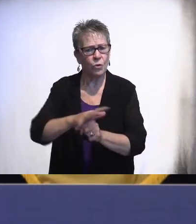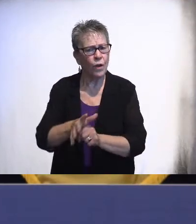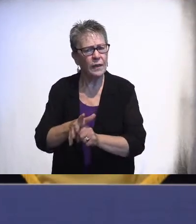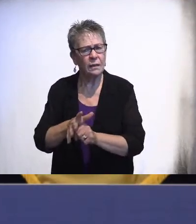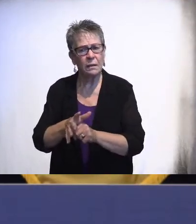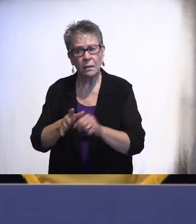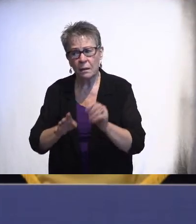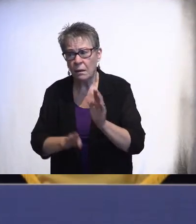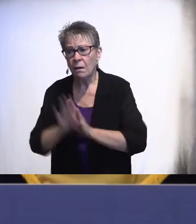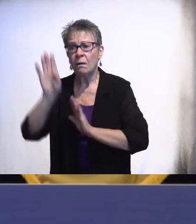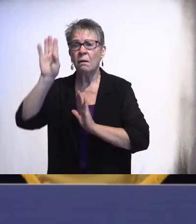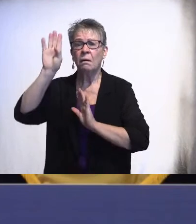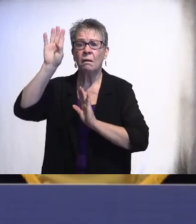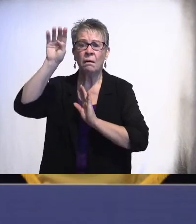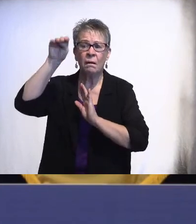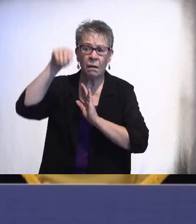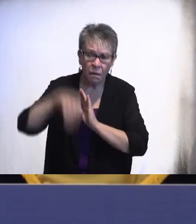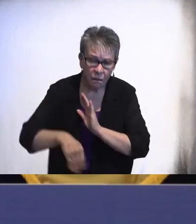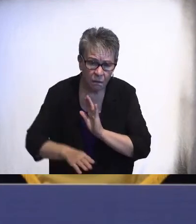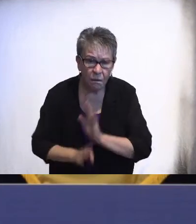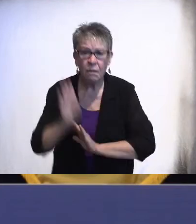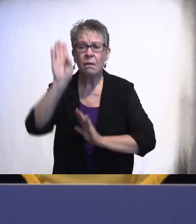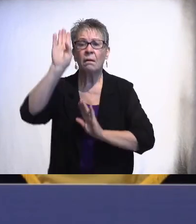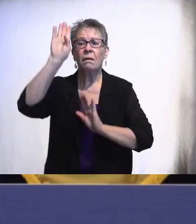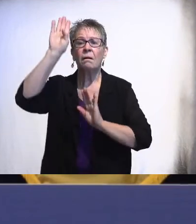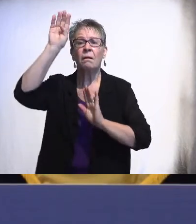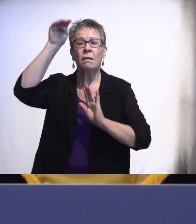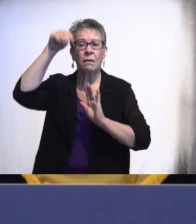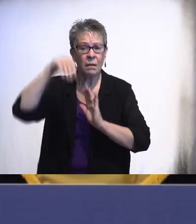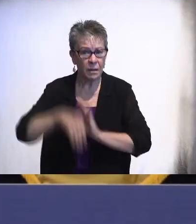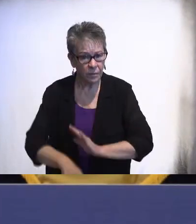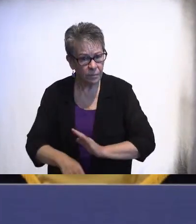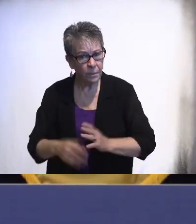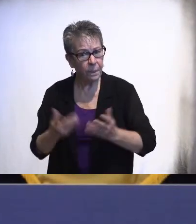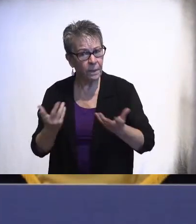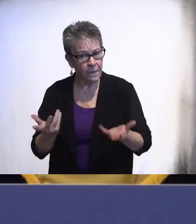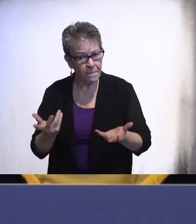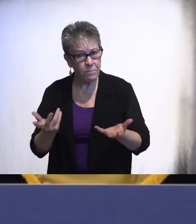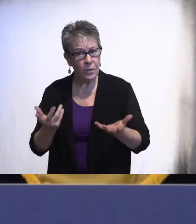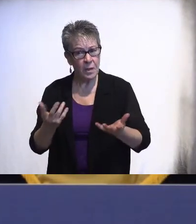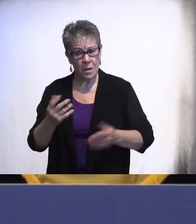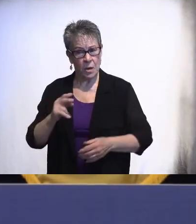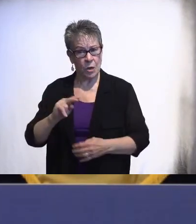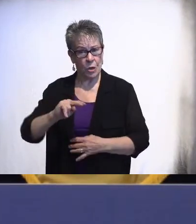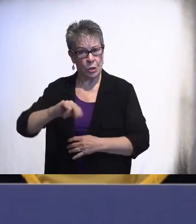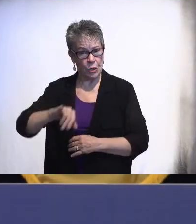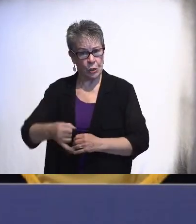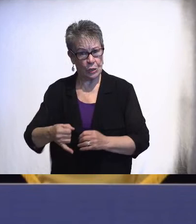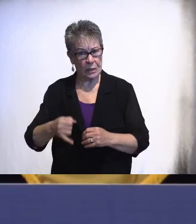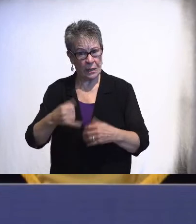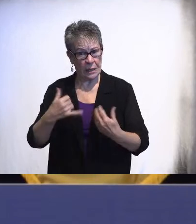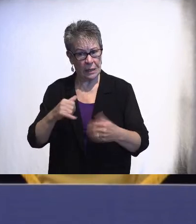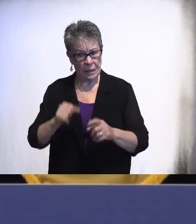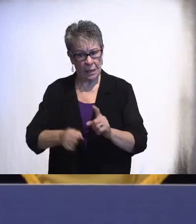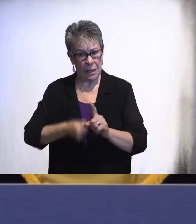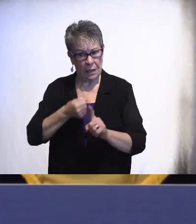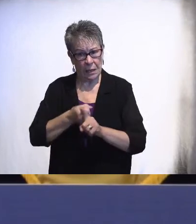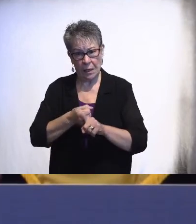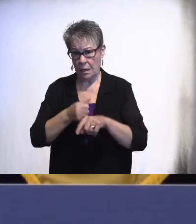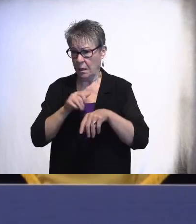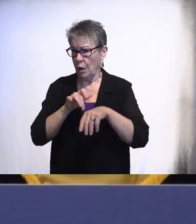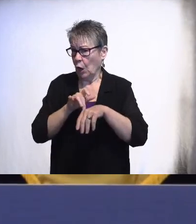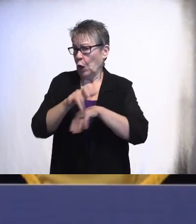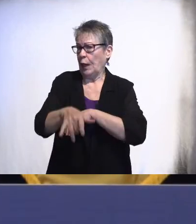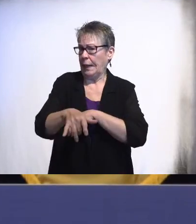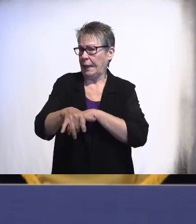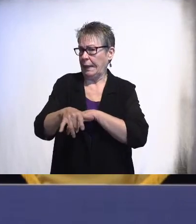down. The fact of the matter is we got hit among the first handful of states. Our reality is dramatically different than a lot of